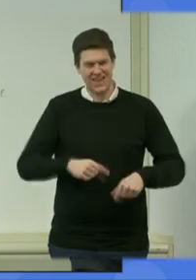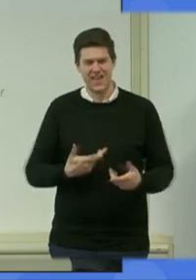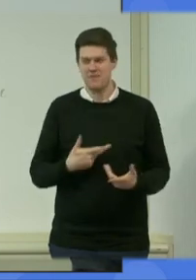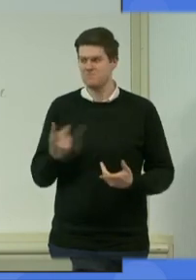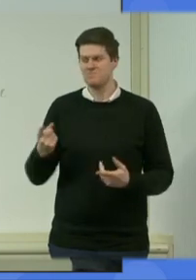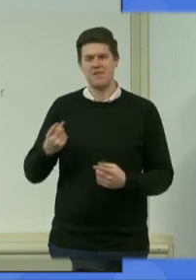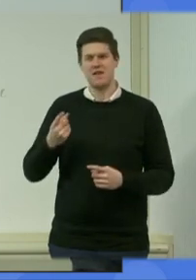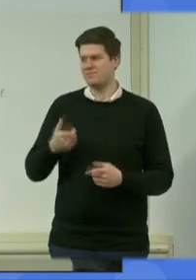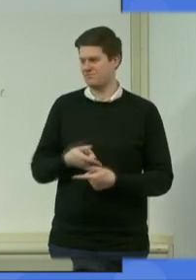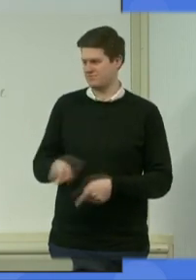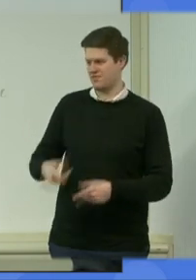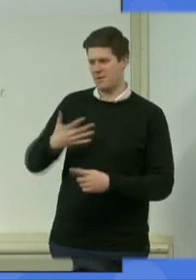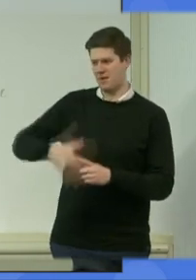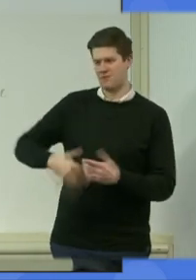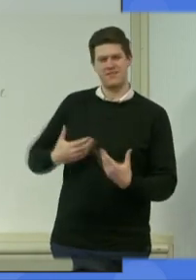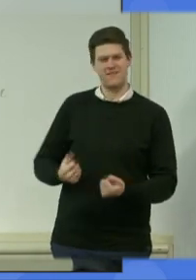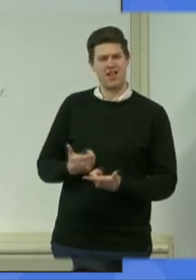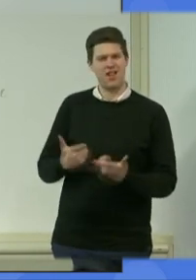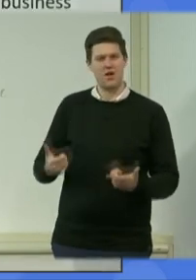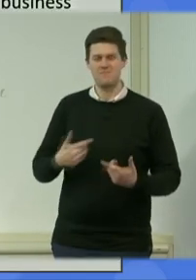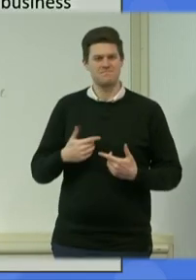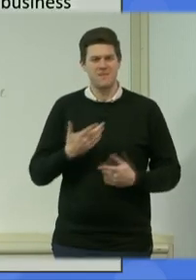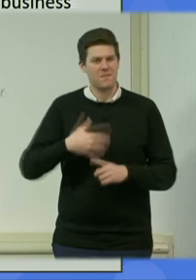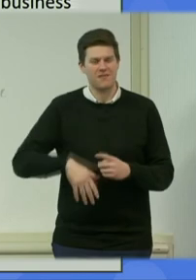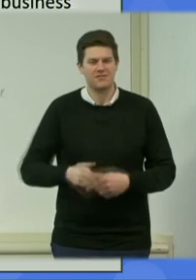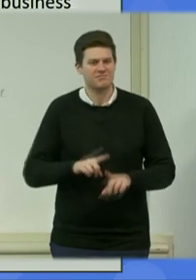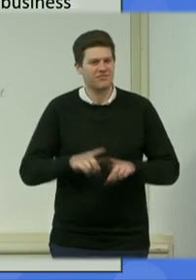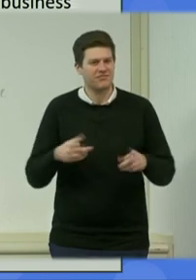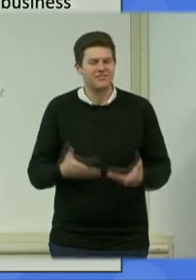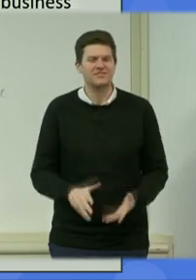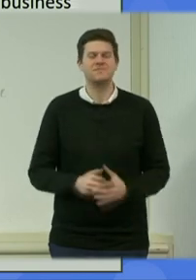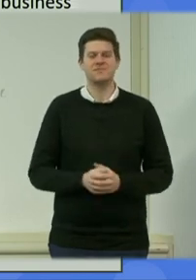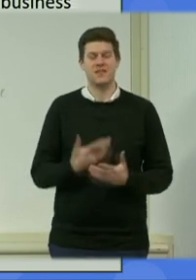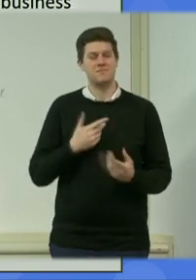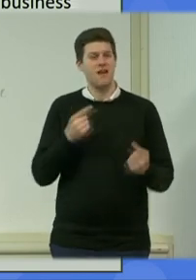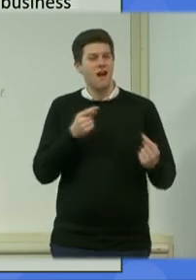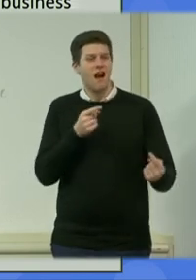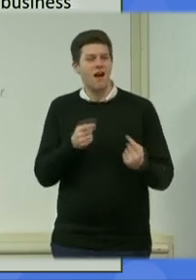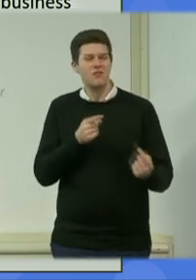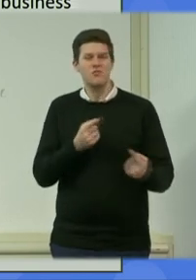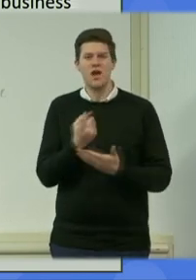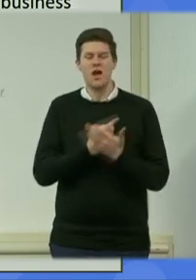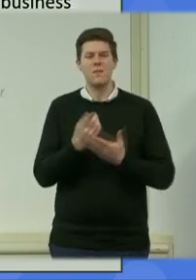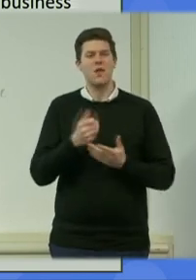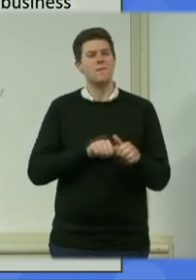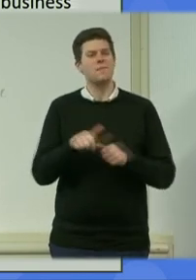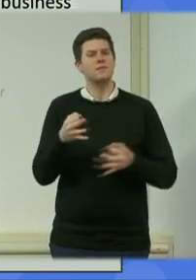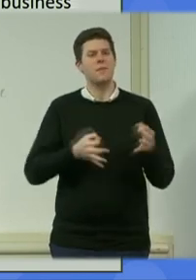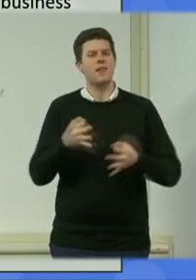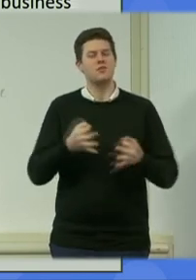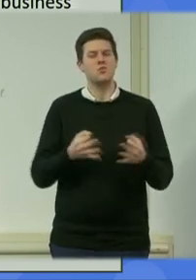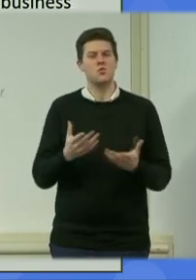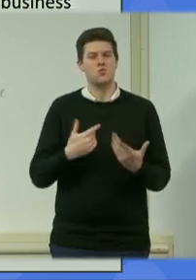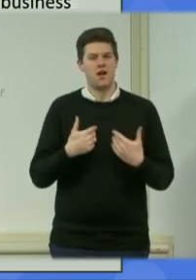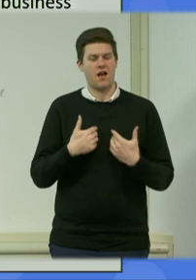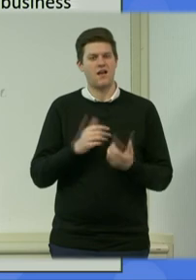background. I'm actually a public policy lobbyist. My job's to argue on behalf of all the Scottish shops for the best political culture. So that's my health warning at the start